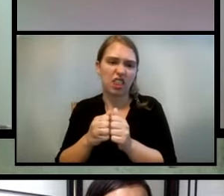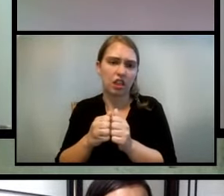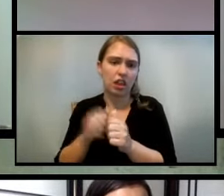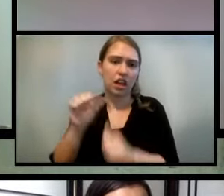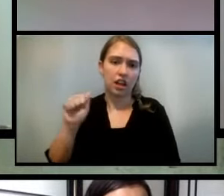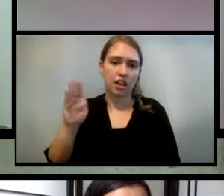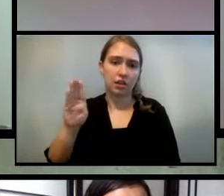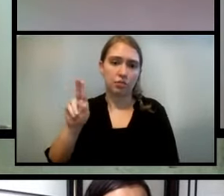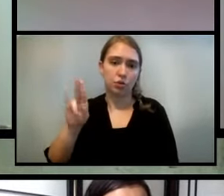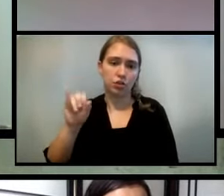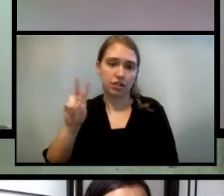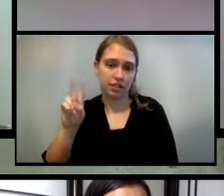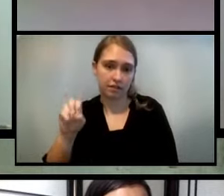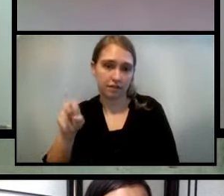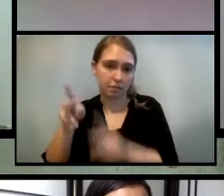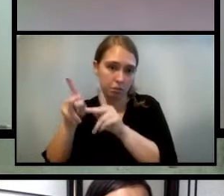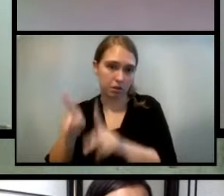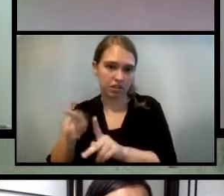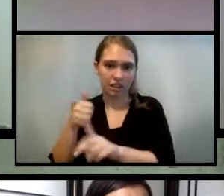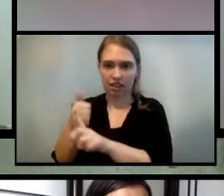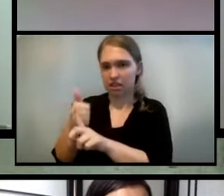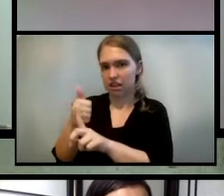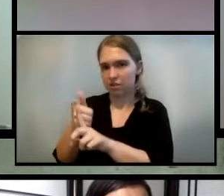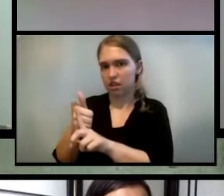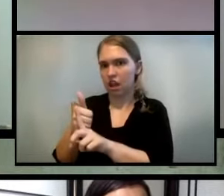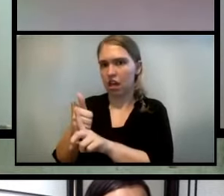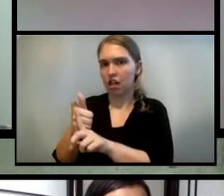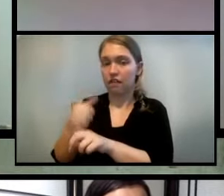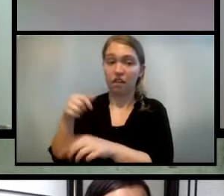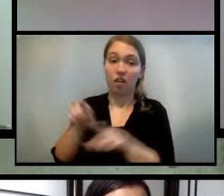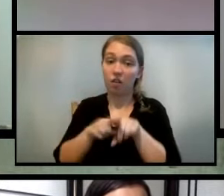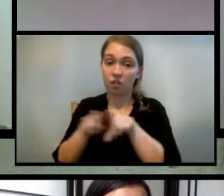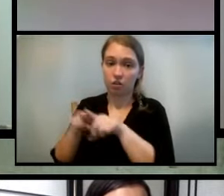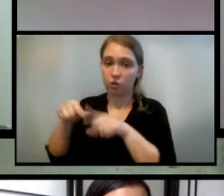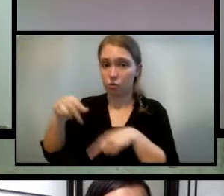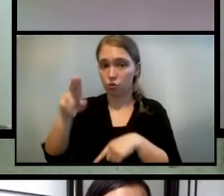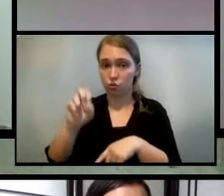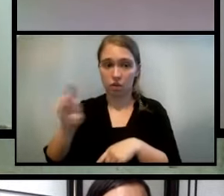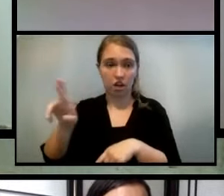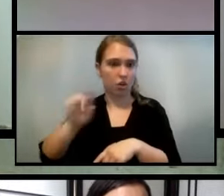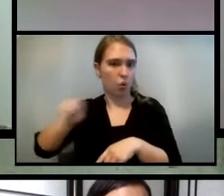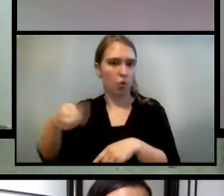be queer and was only being abusive because they were in love with.